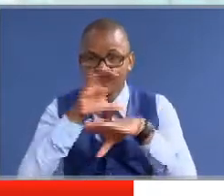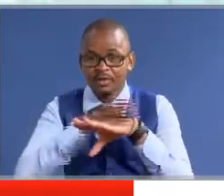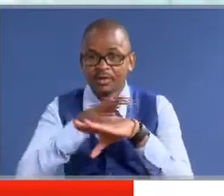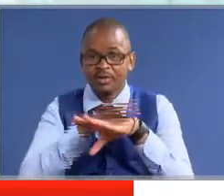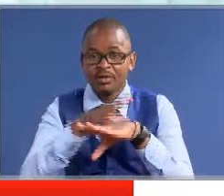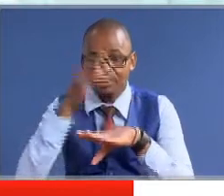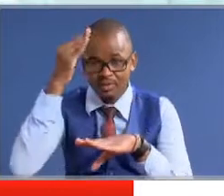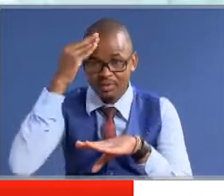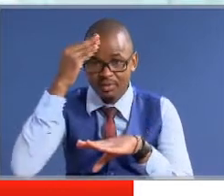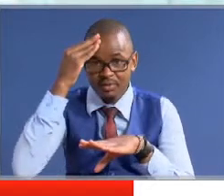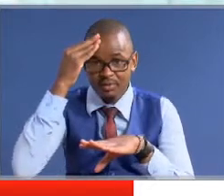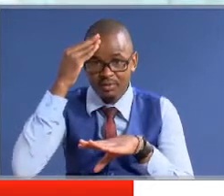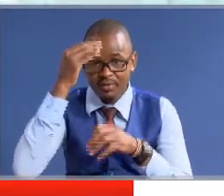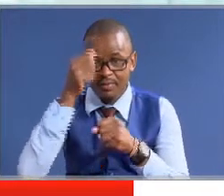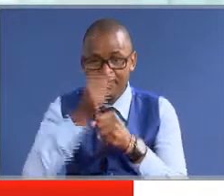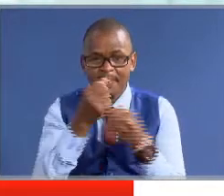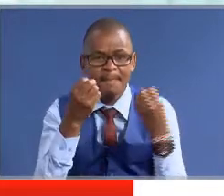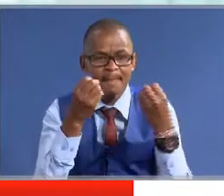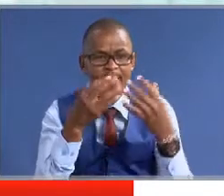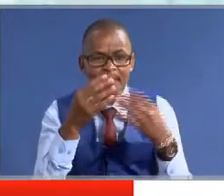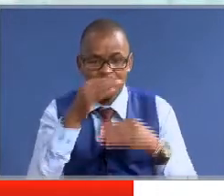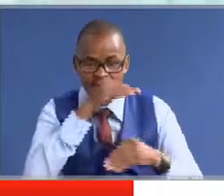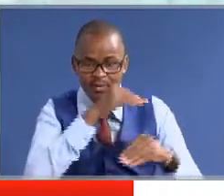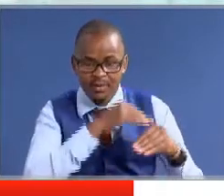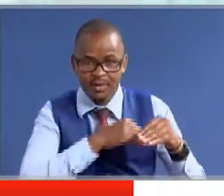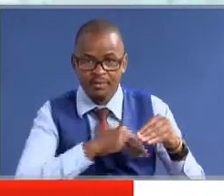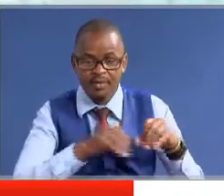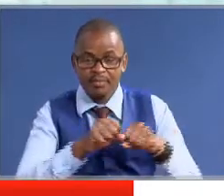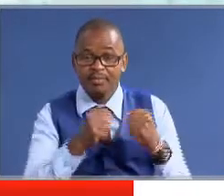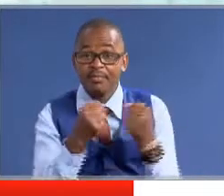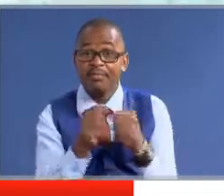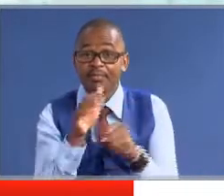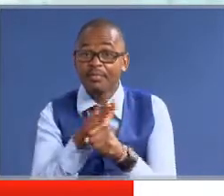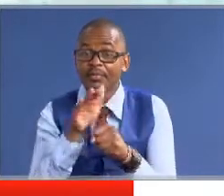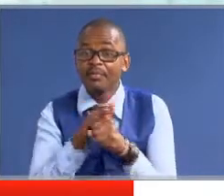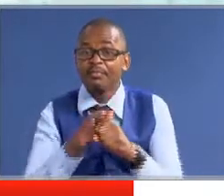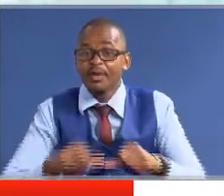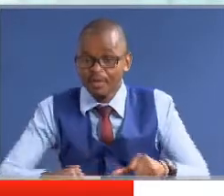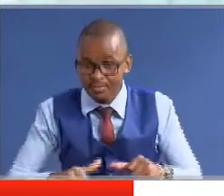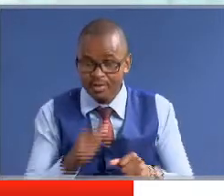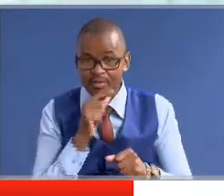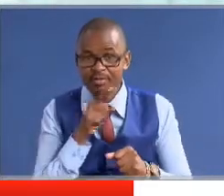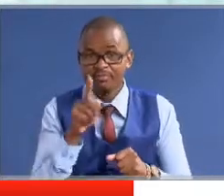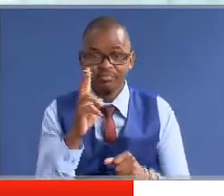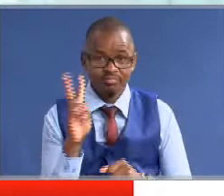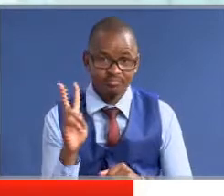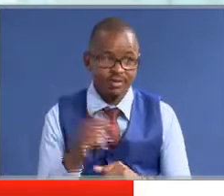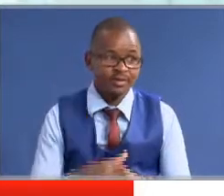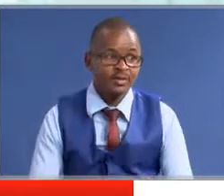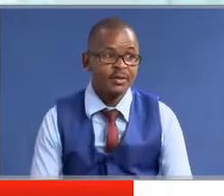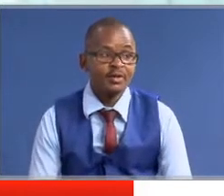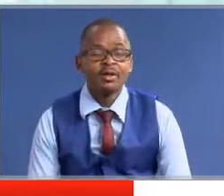his education and has made so much contributions to the society and has a lot to be proud of himself. Let's take a look.